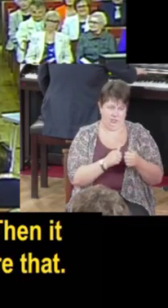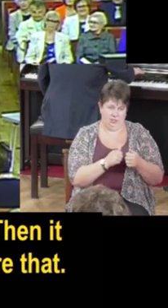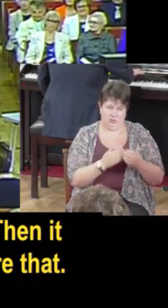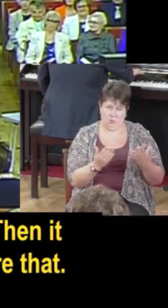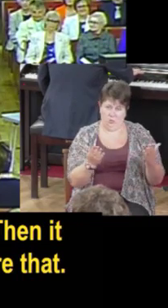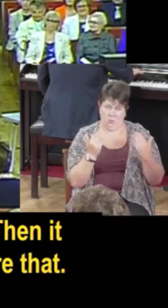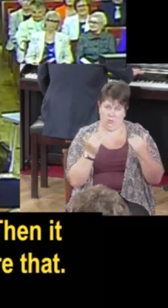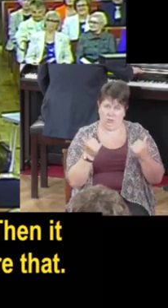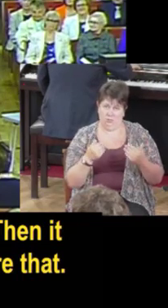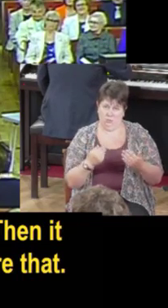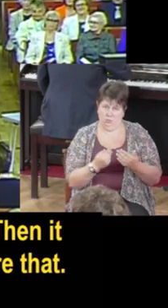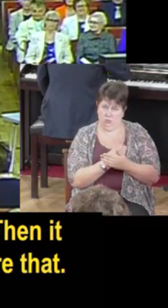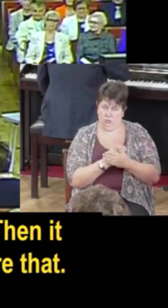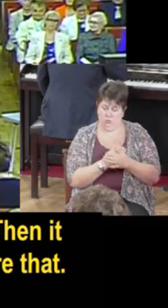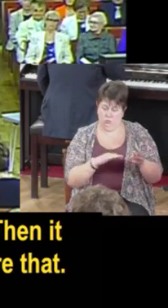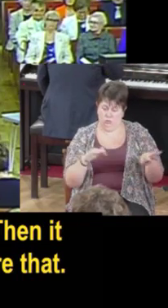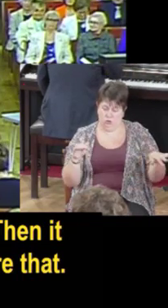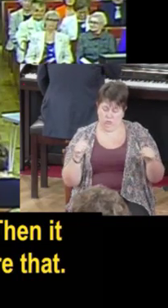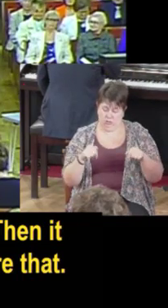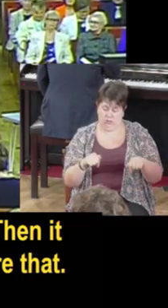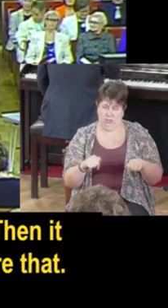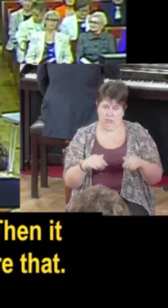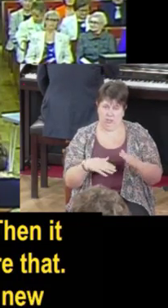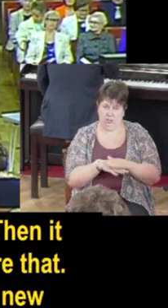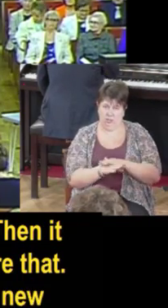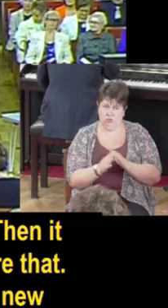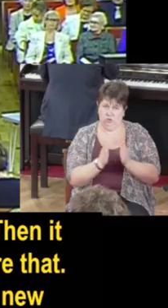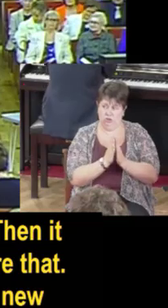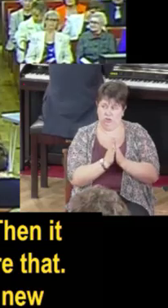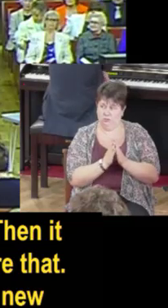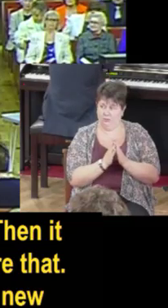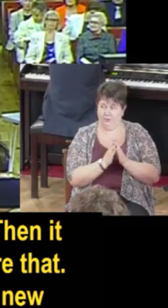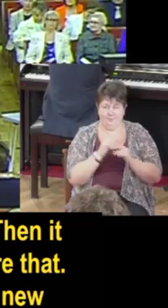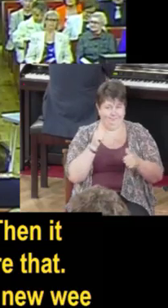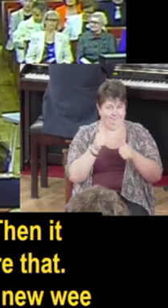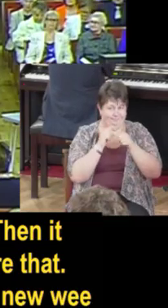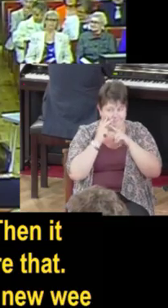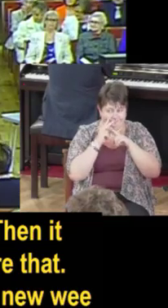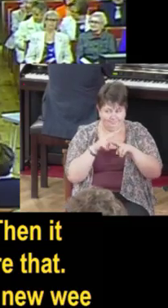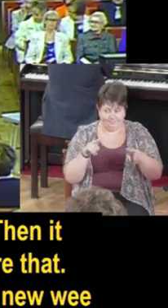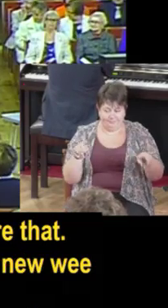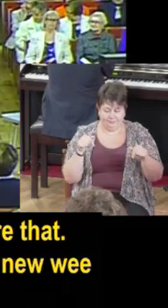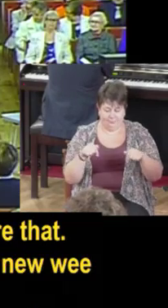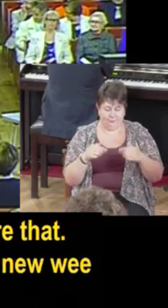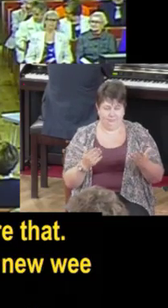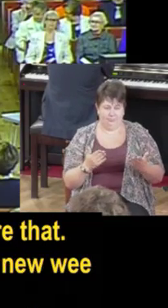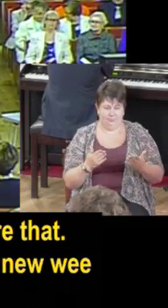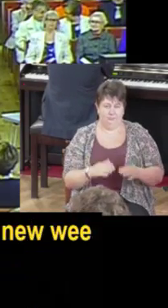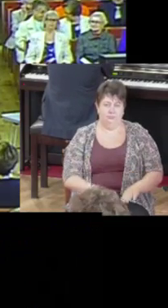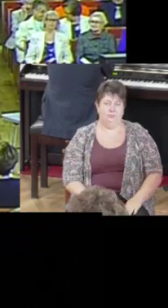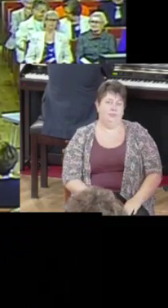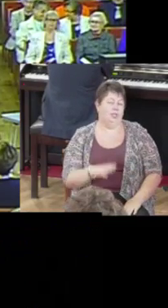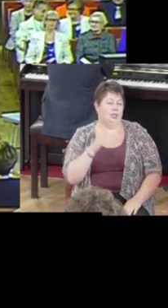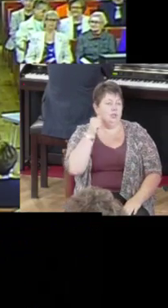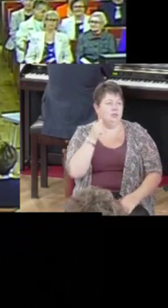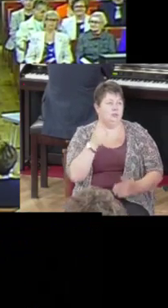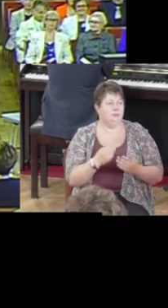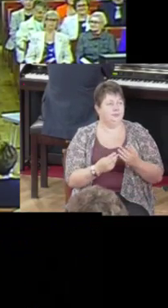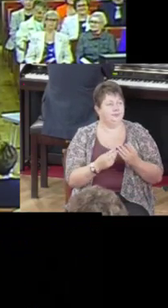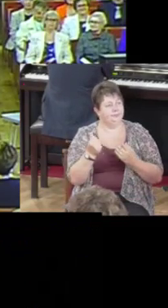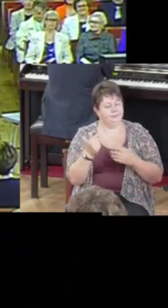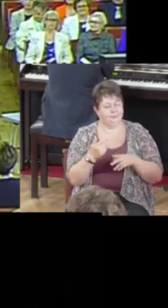welcome new wee little ones into our church family. But it's great to see you this morning. I know that over the past few